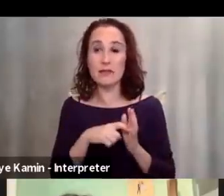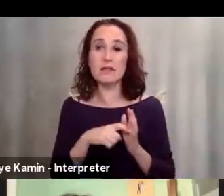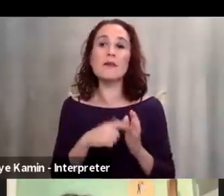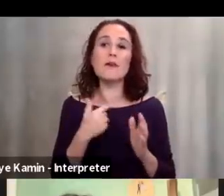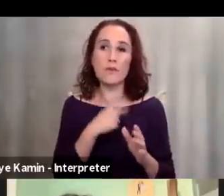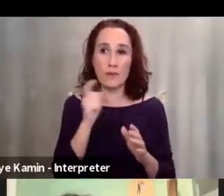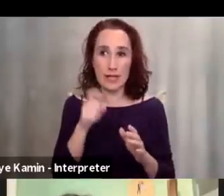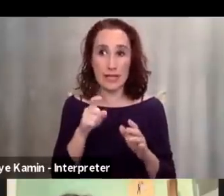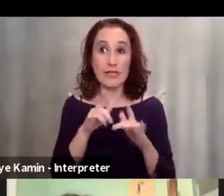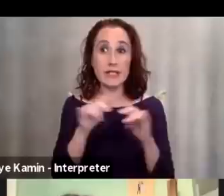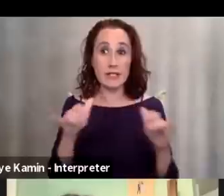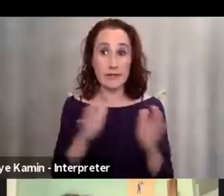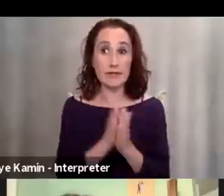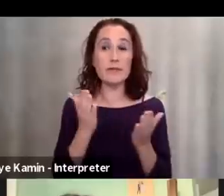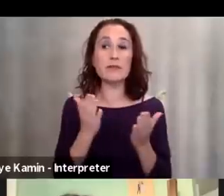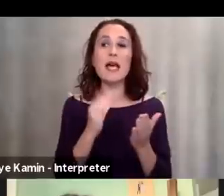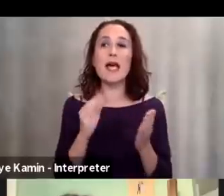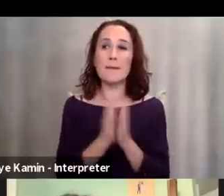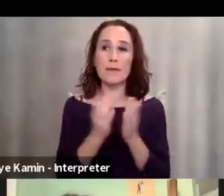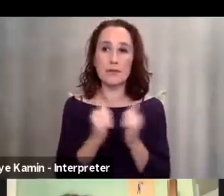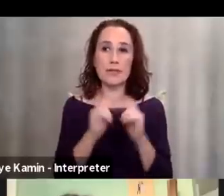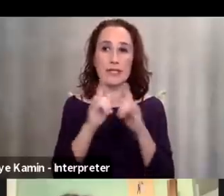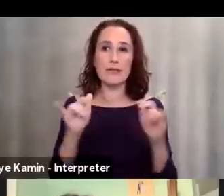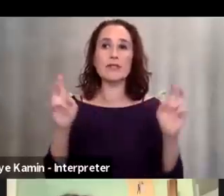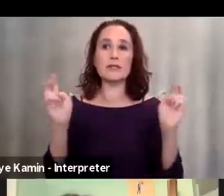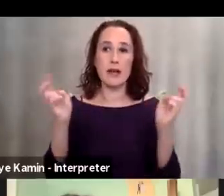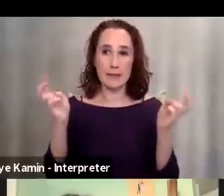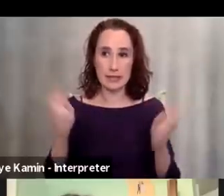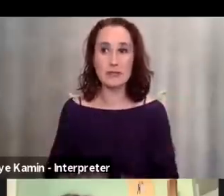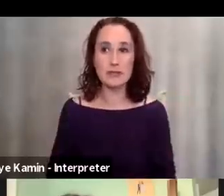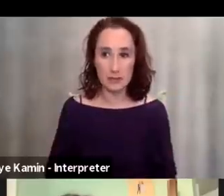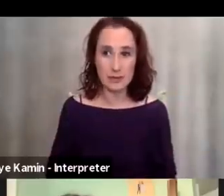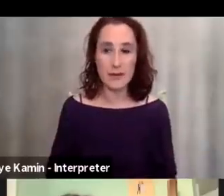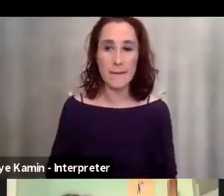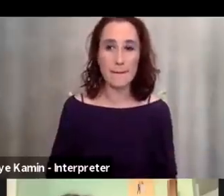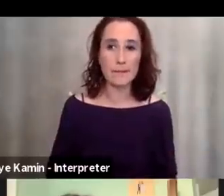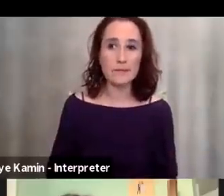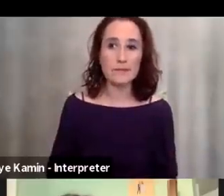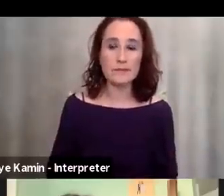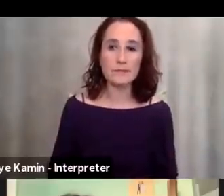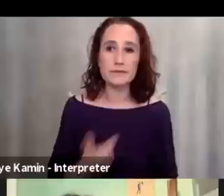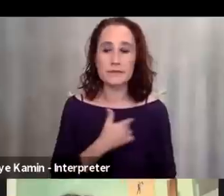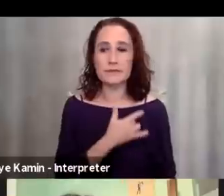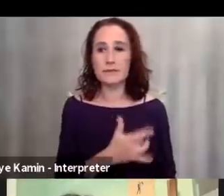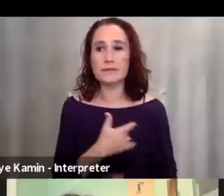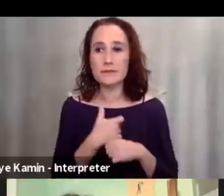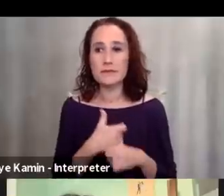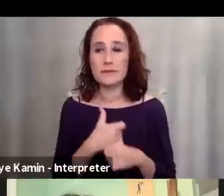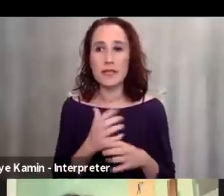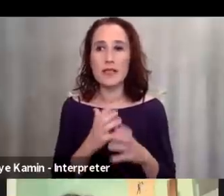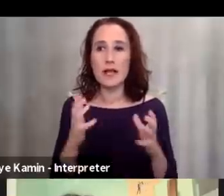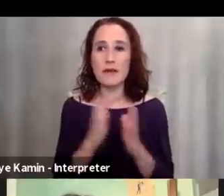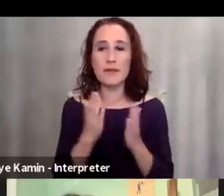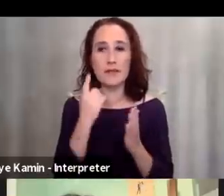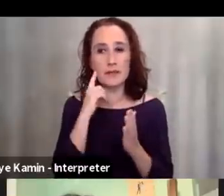need diverse books, we need books with diverse topics. And what we tend to do is produce a lot of books for a